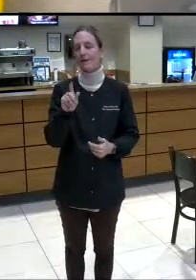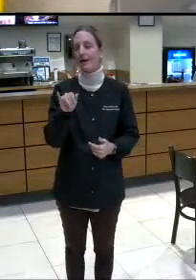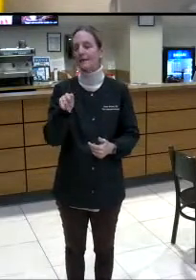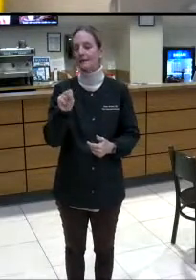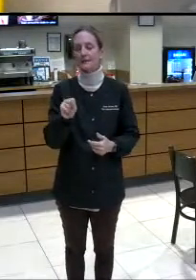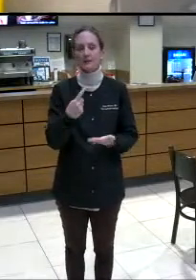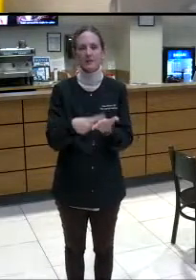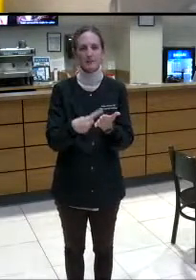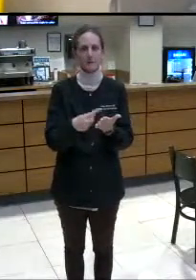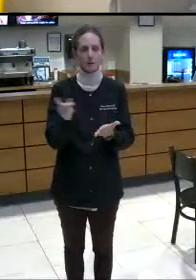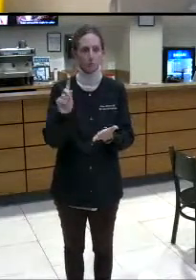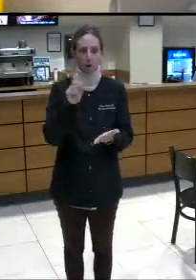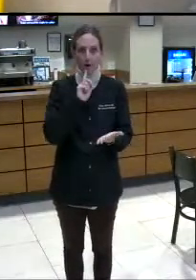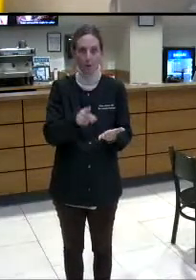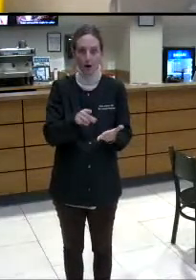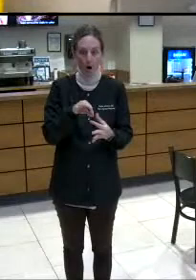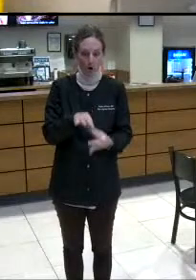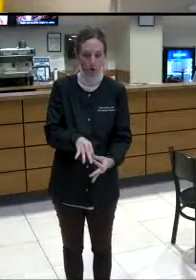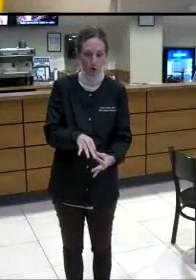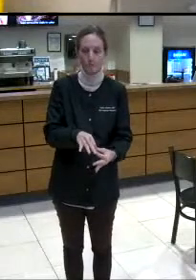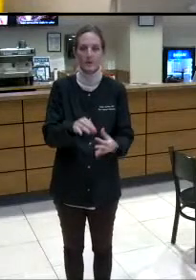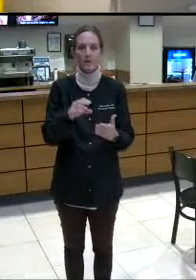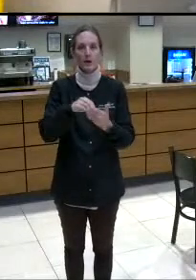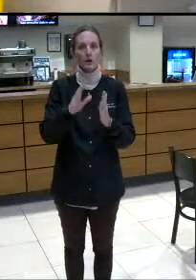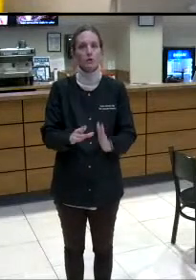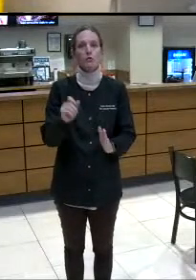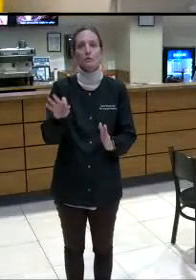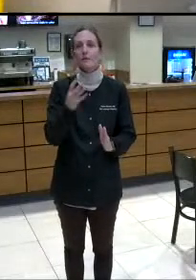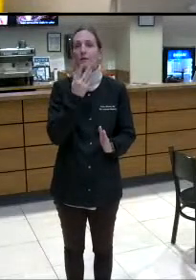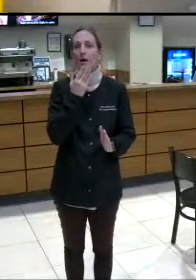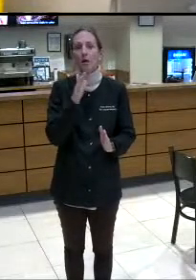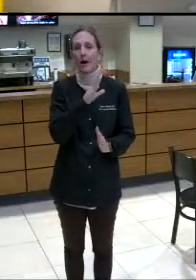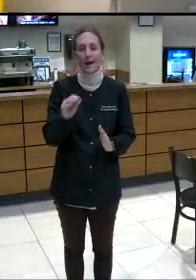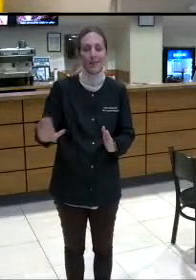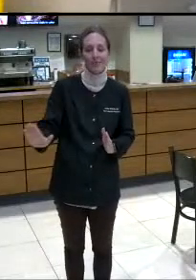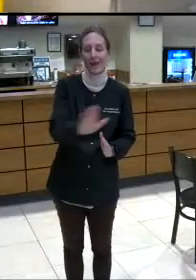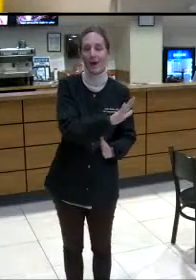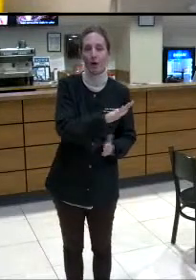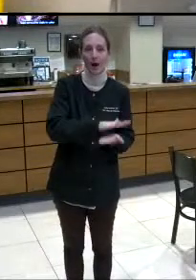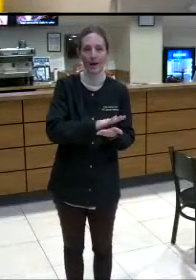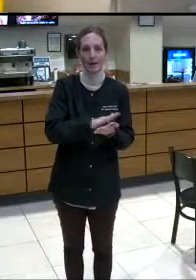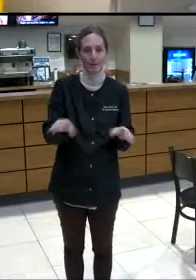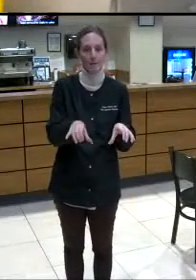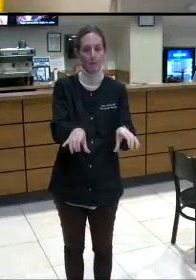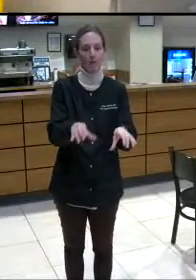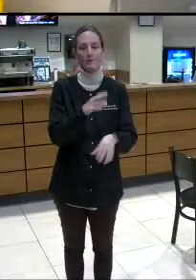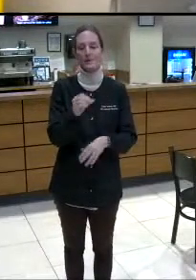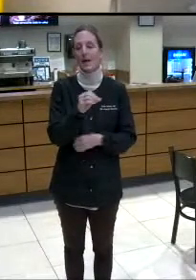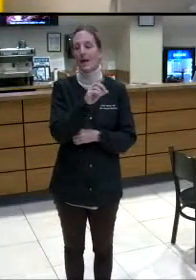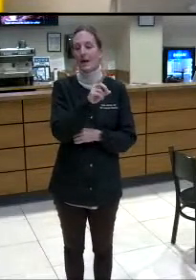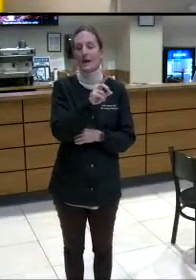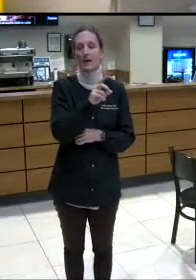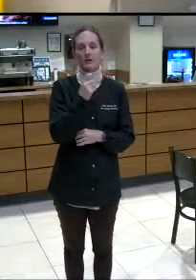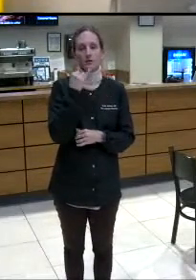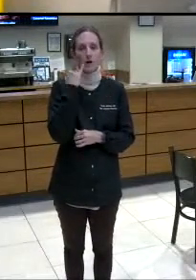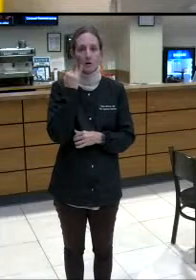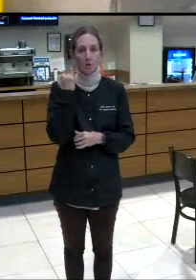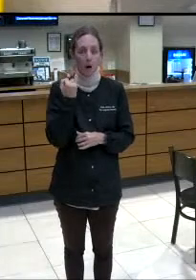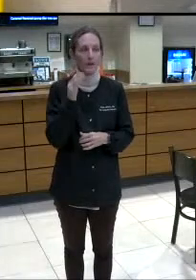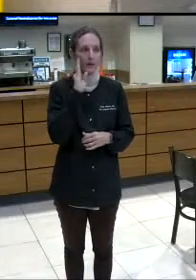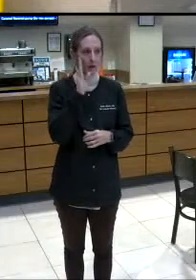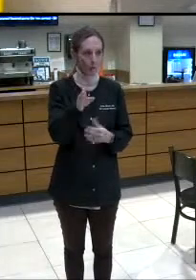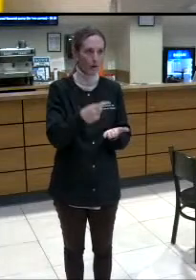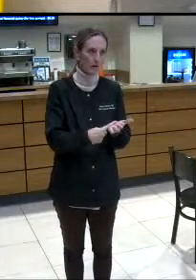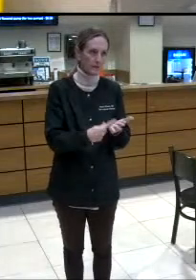are in terms of our students of color and their academic performance. And Dr. Watley is going to be talking about where